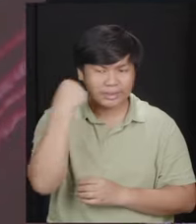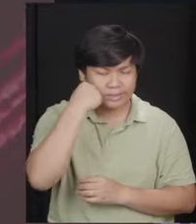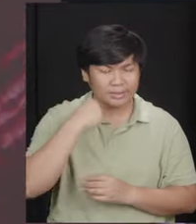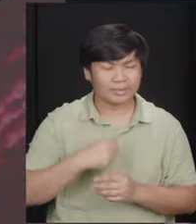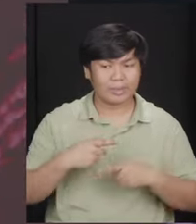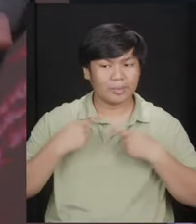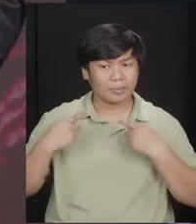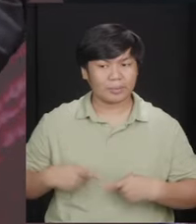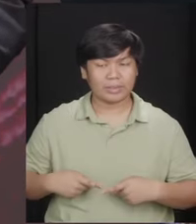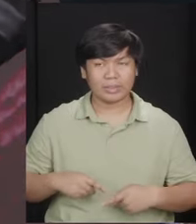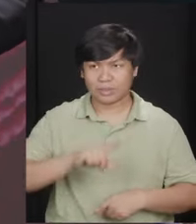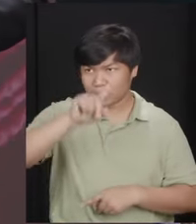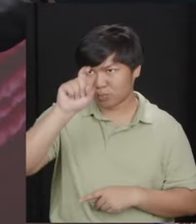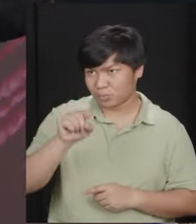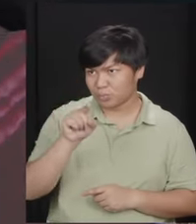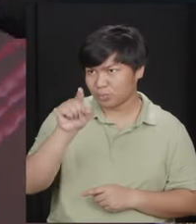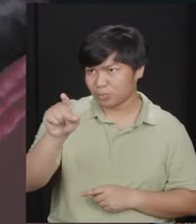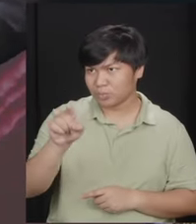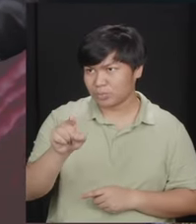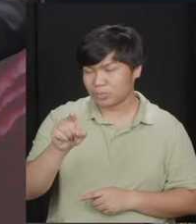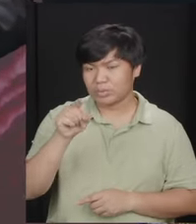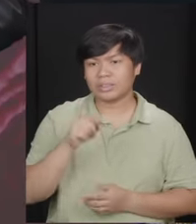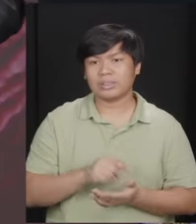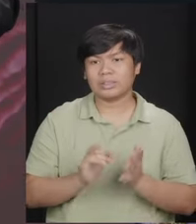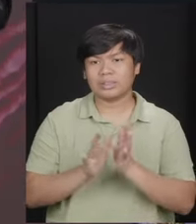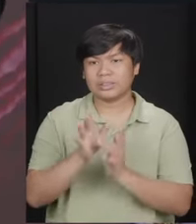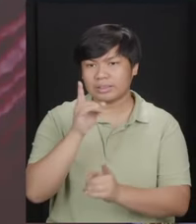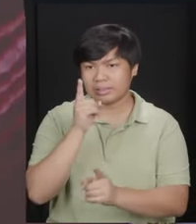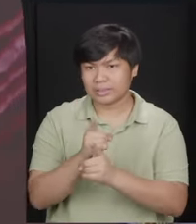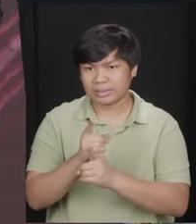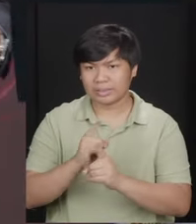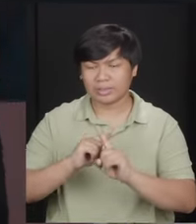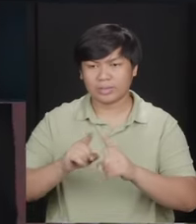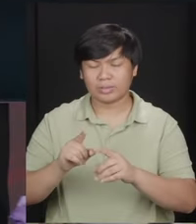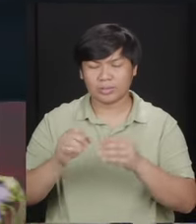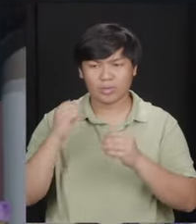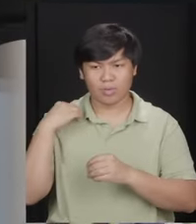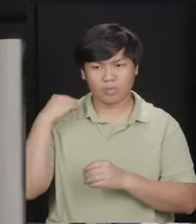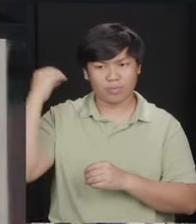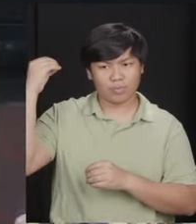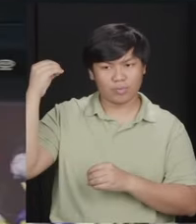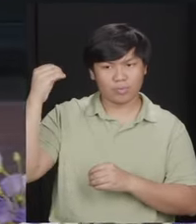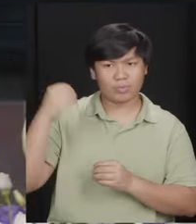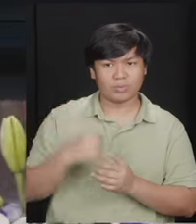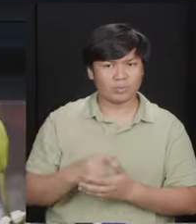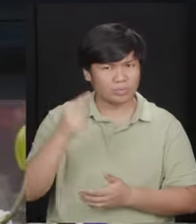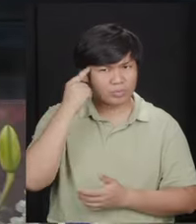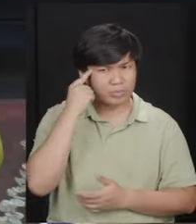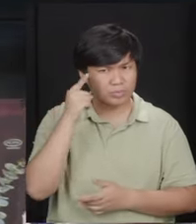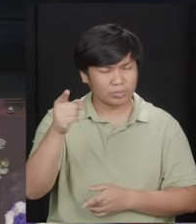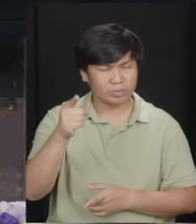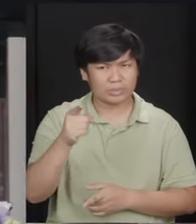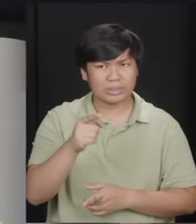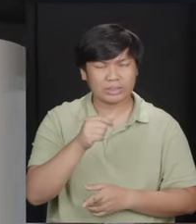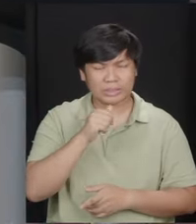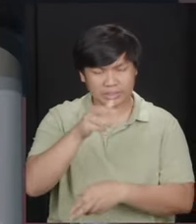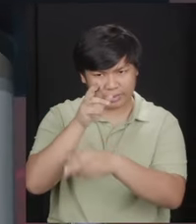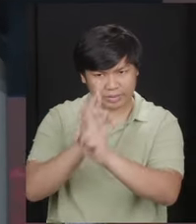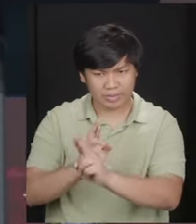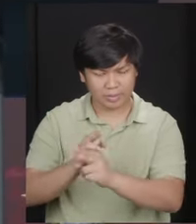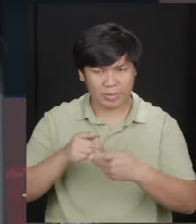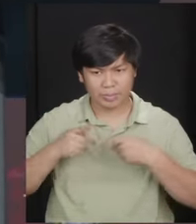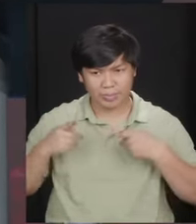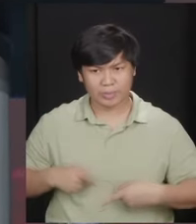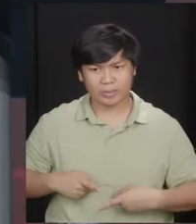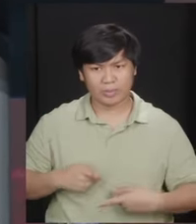priest asked Jesus a question. He answered it correctly. But this officer who was with the high priest thought he was disrespecting the high priest. So